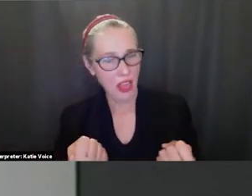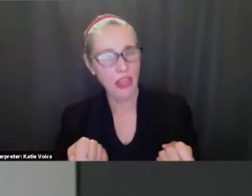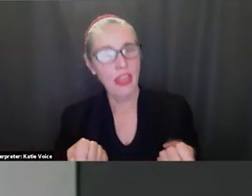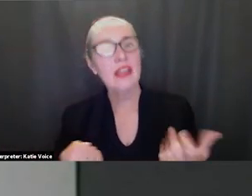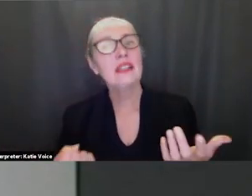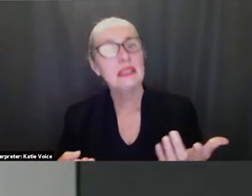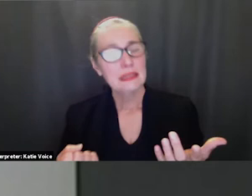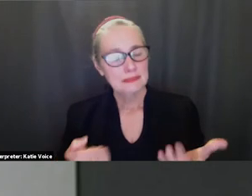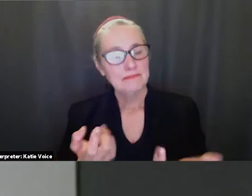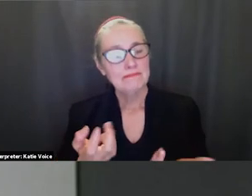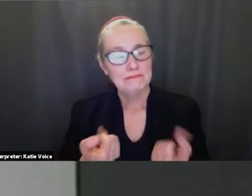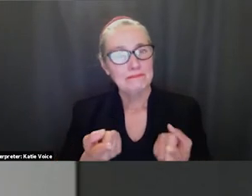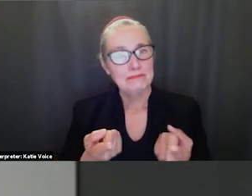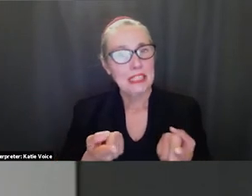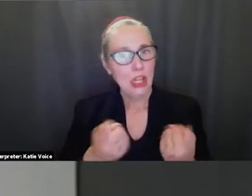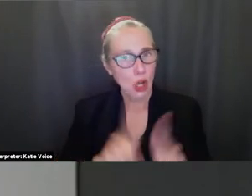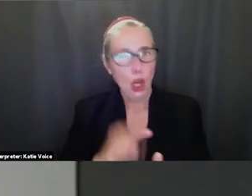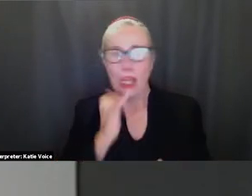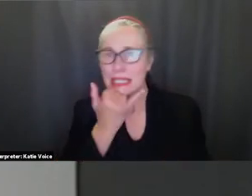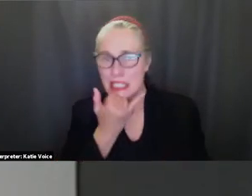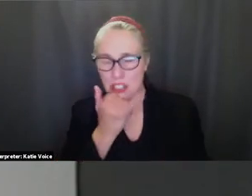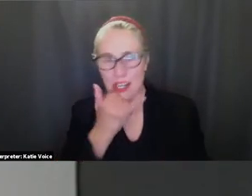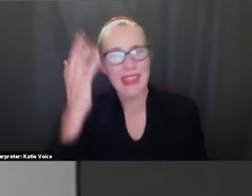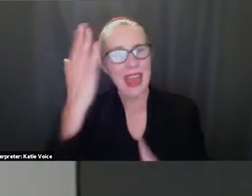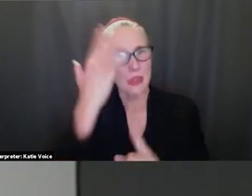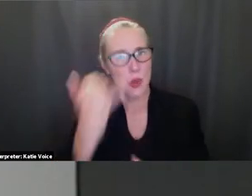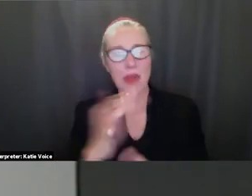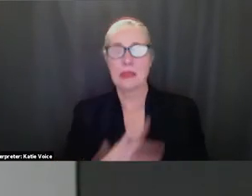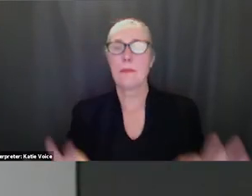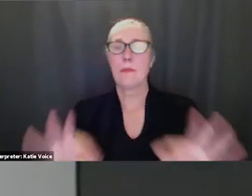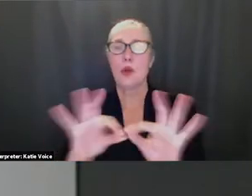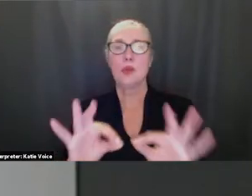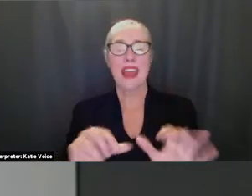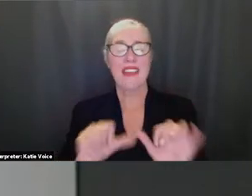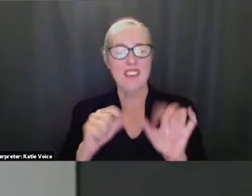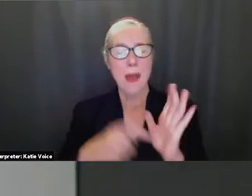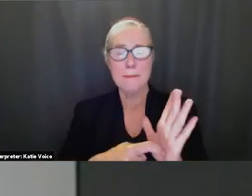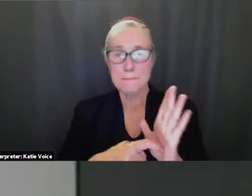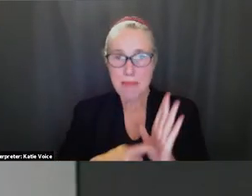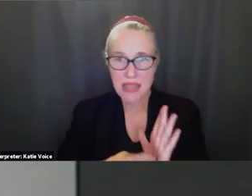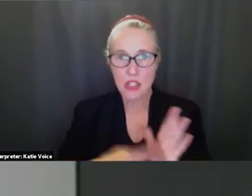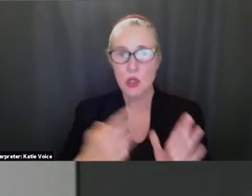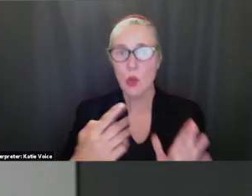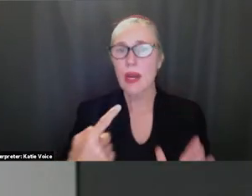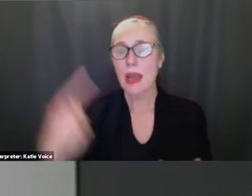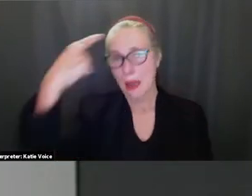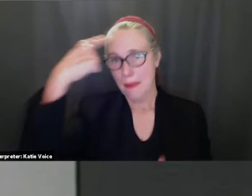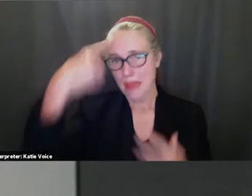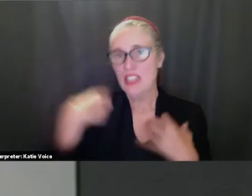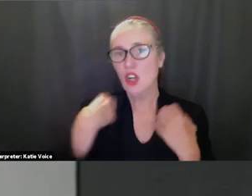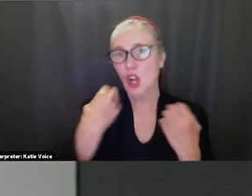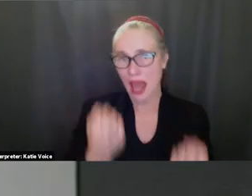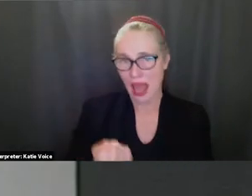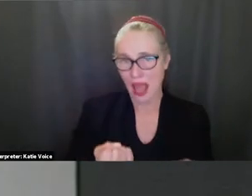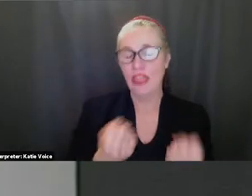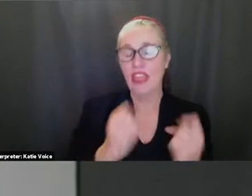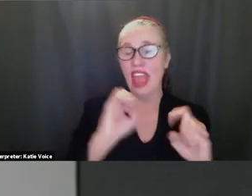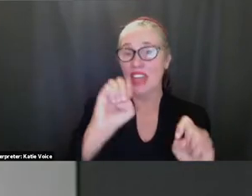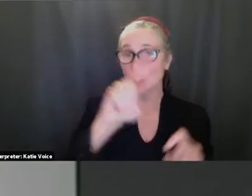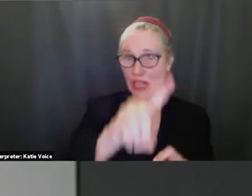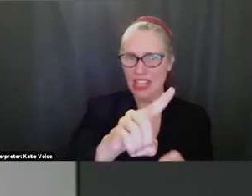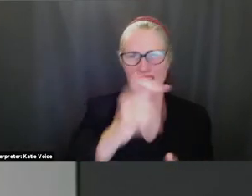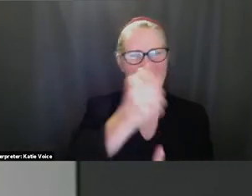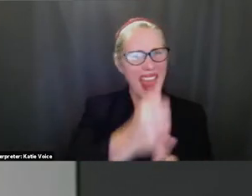mandatory mental health education in our schools every single student goes to school and if we think that